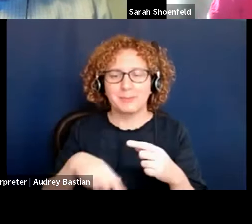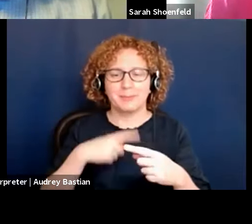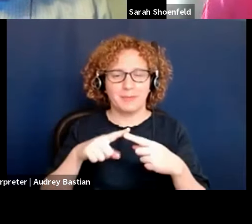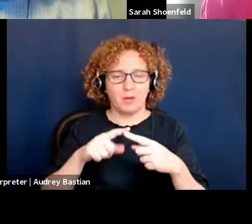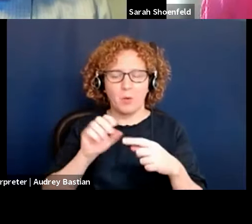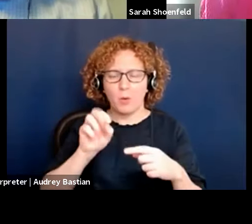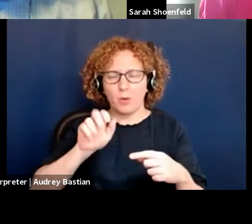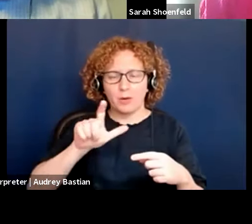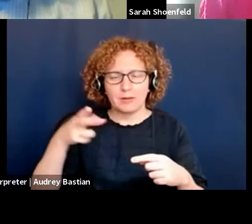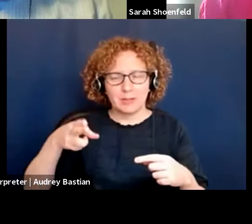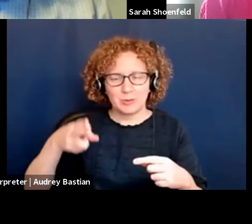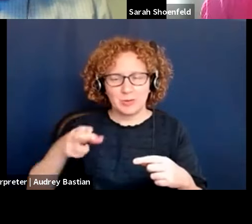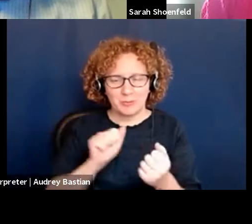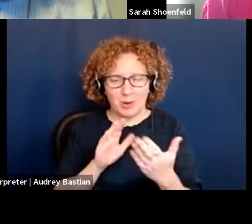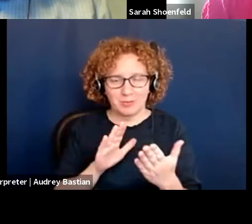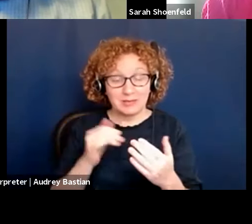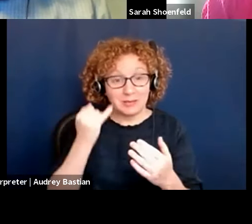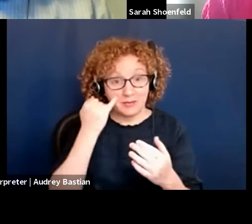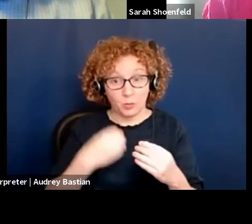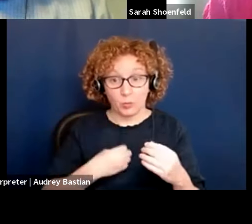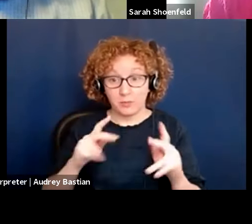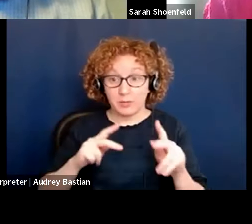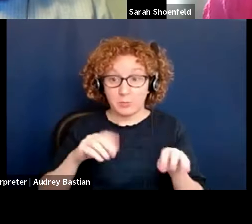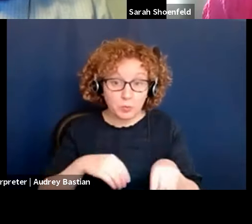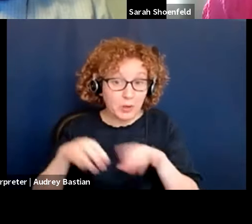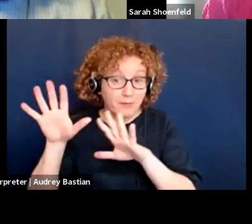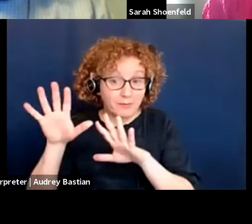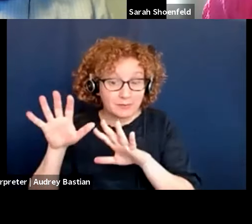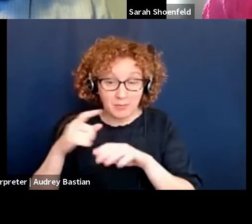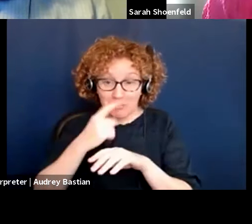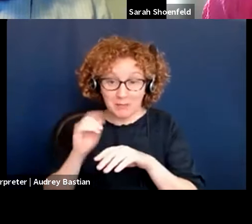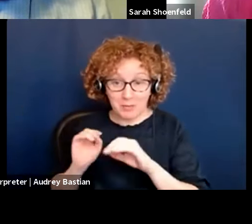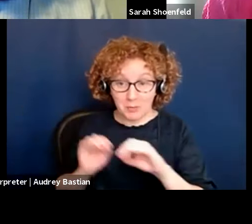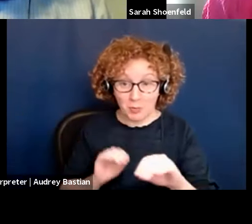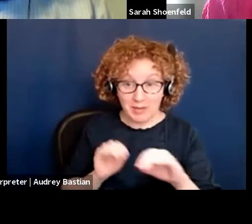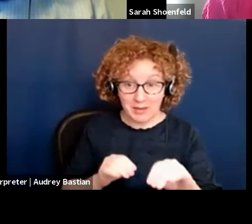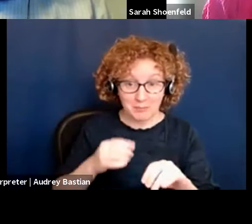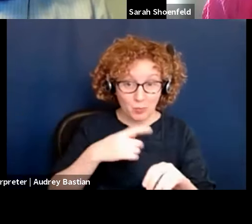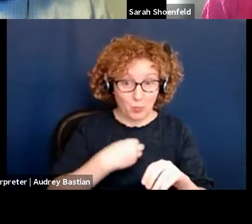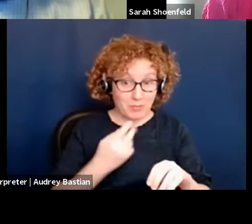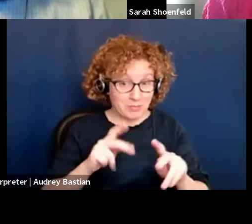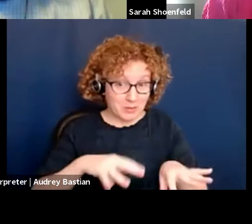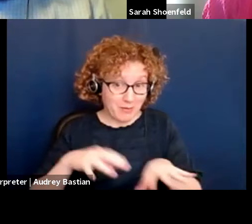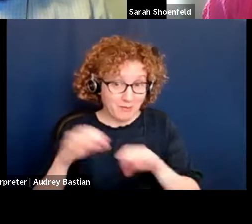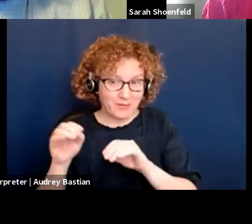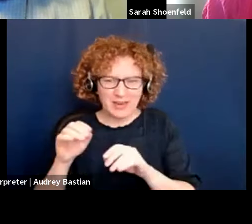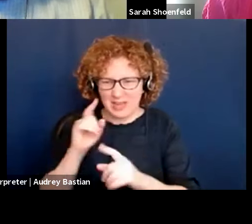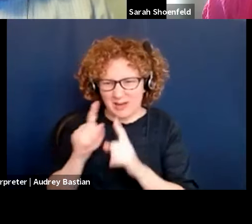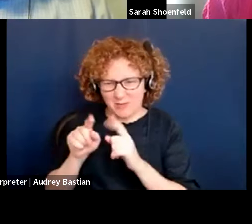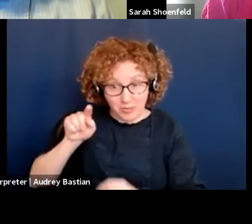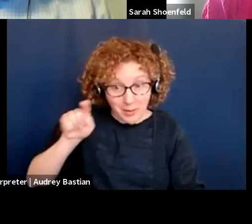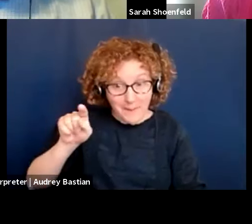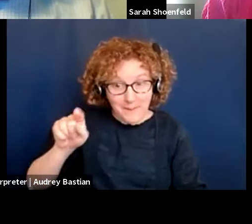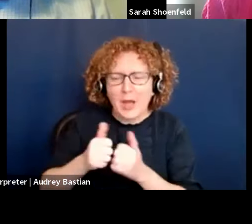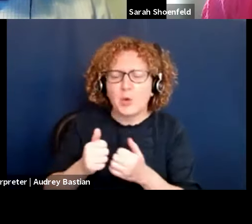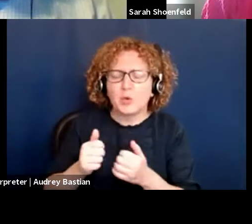When interviewing white people whose families left neighborhoods where Black people were moving in, what did you do to encourage candor so that the white people